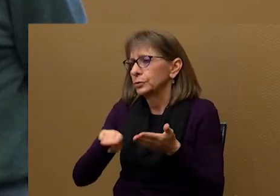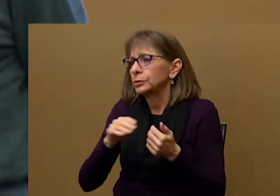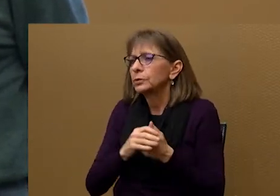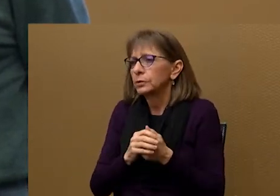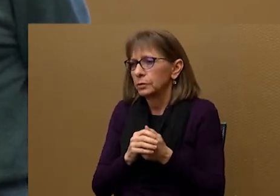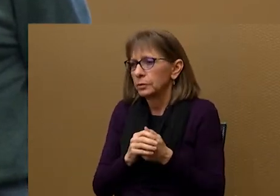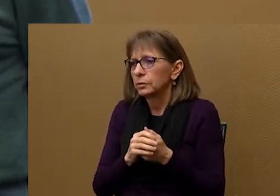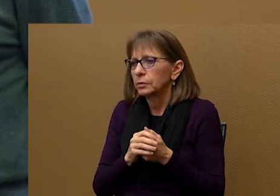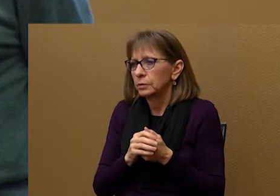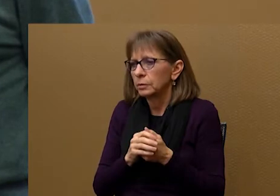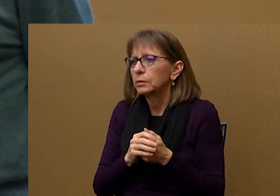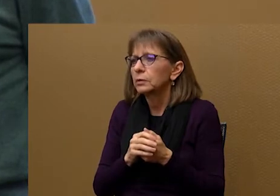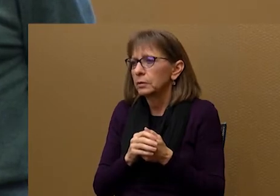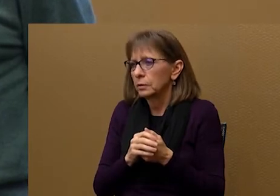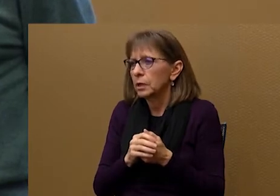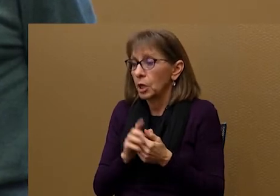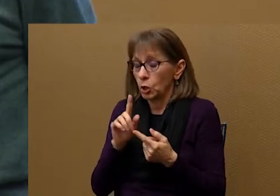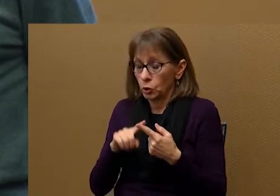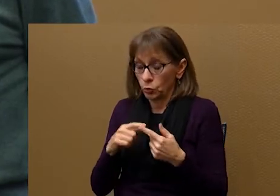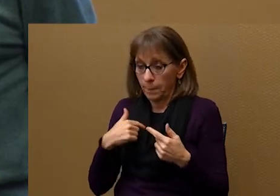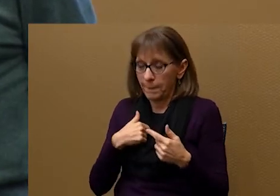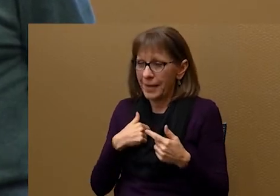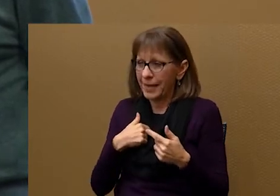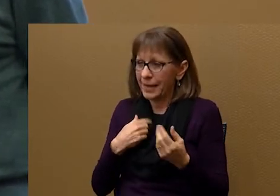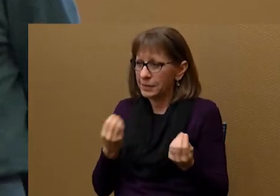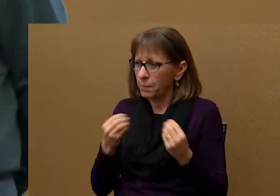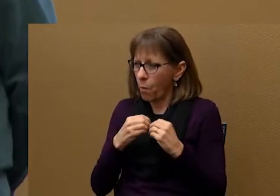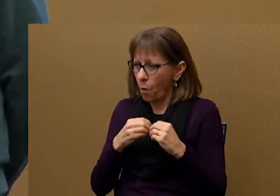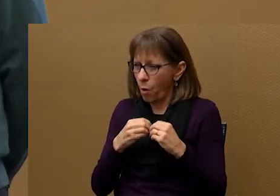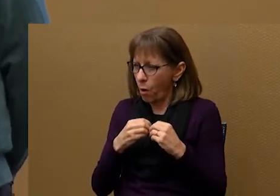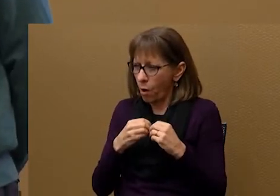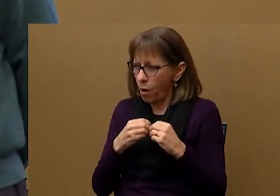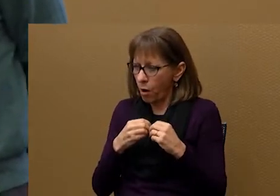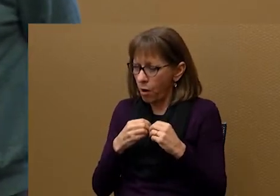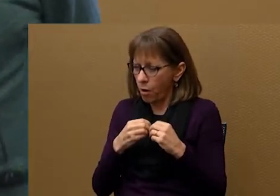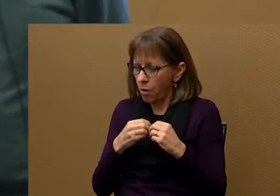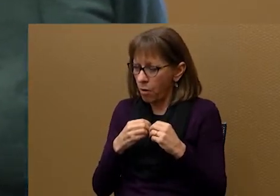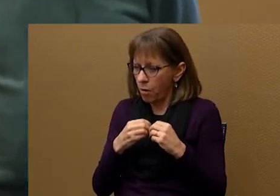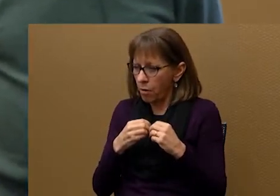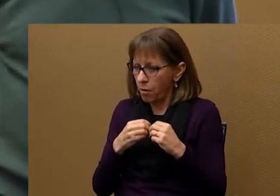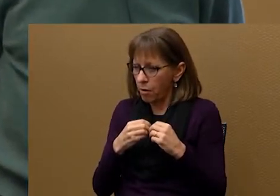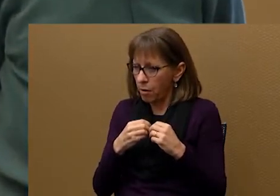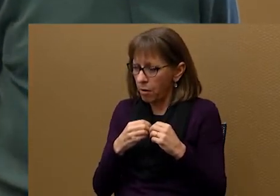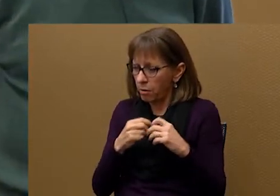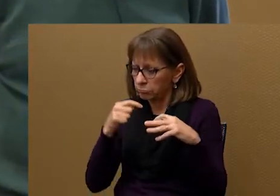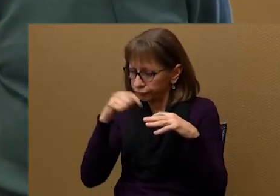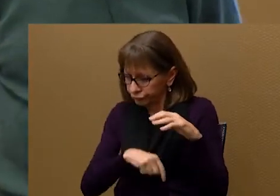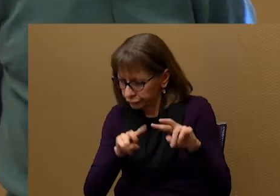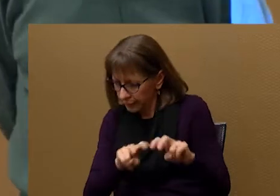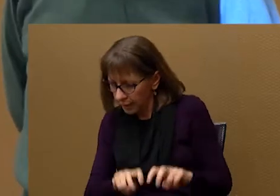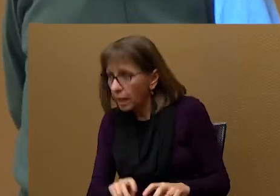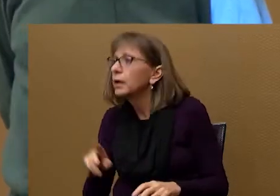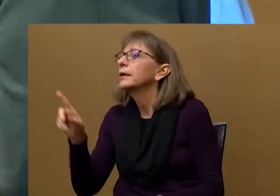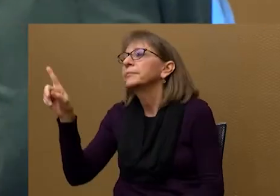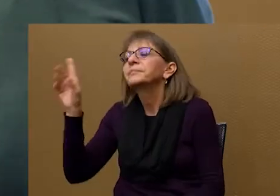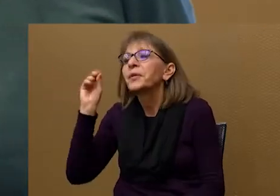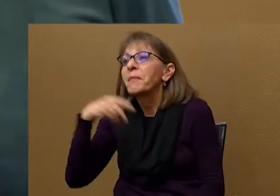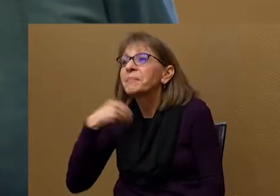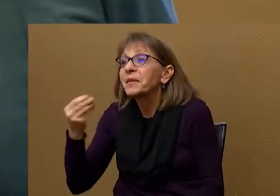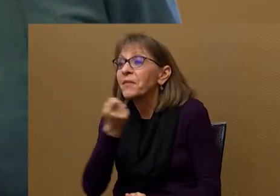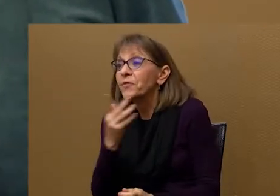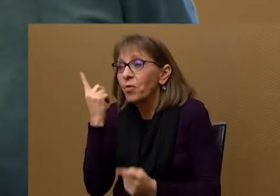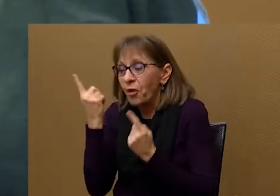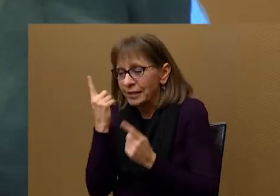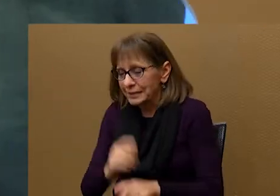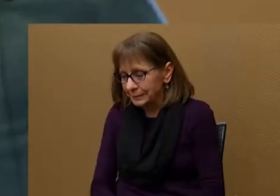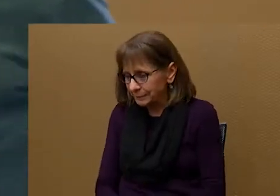started coming up with excuses. And to me, it's something more in-depth than it's difficult. So let me give